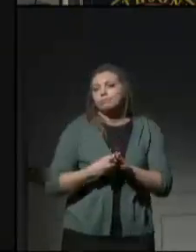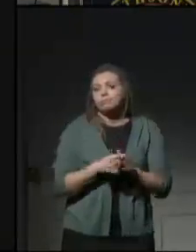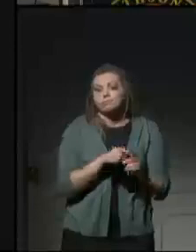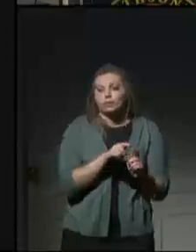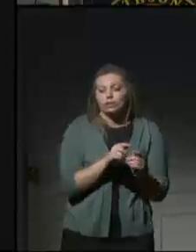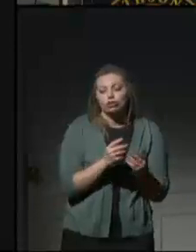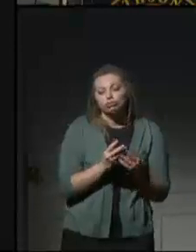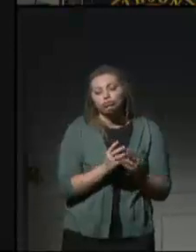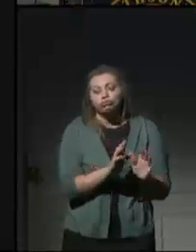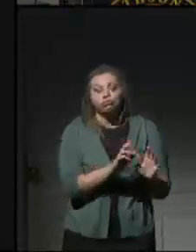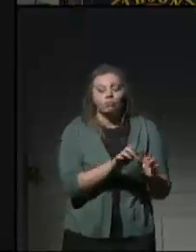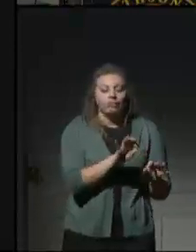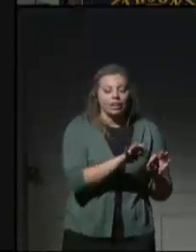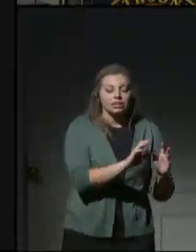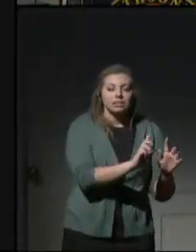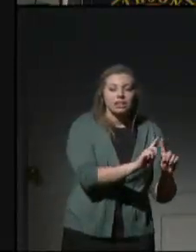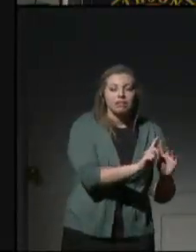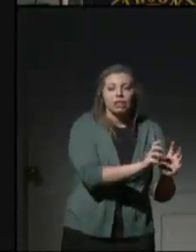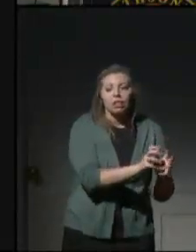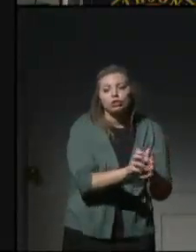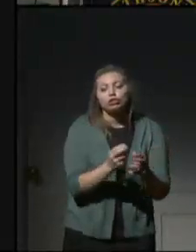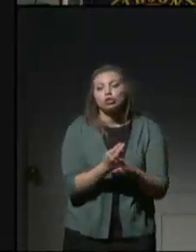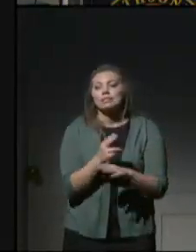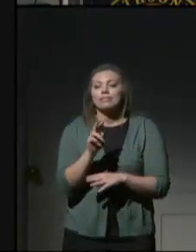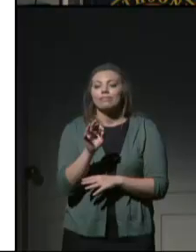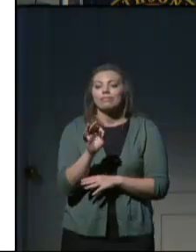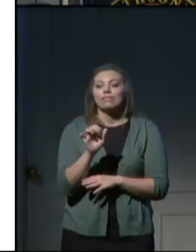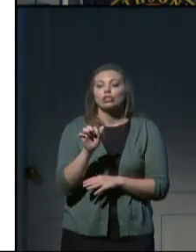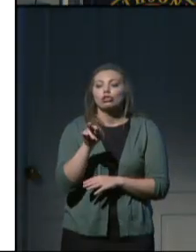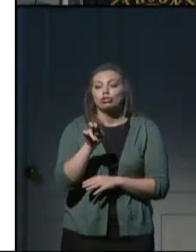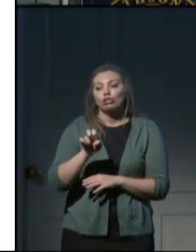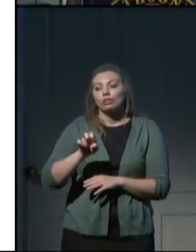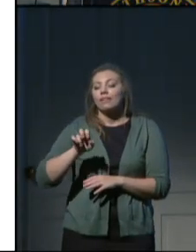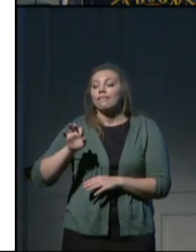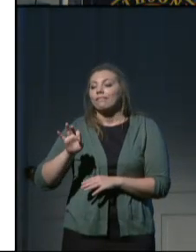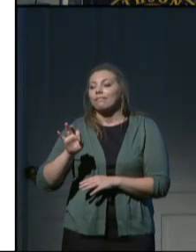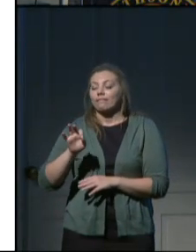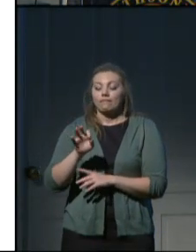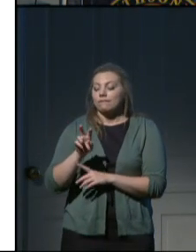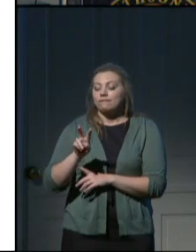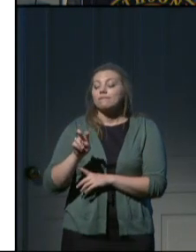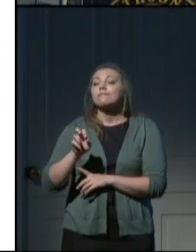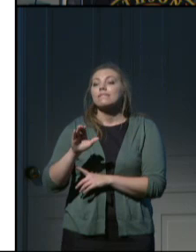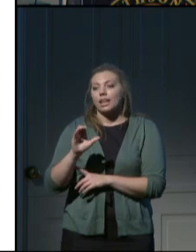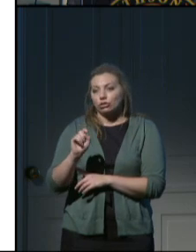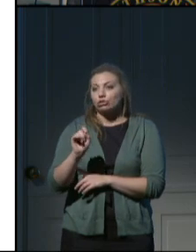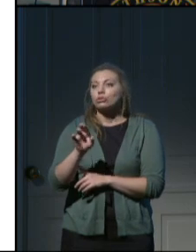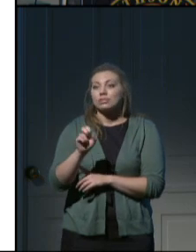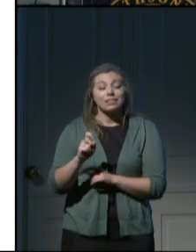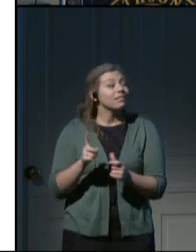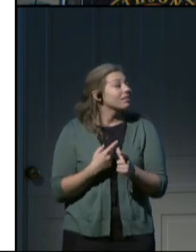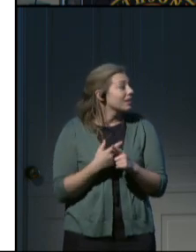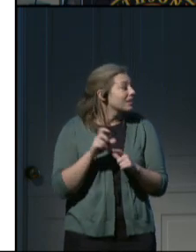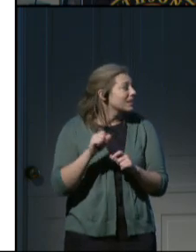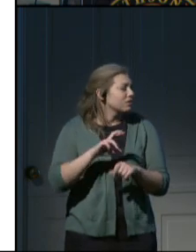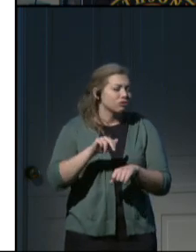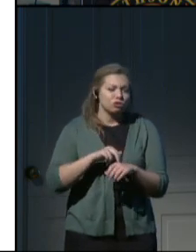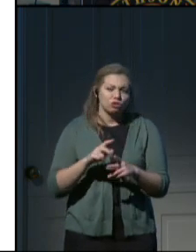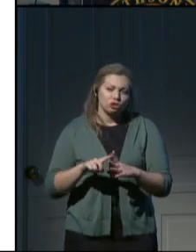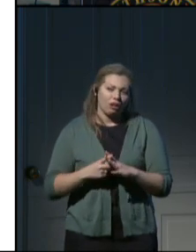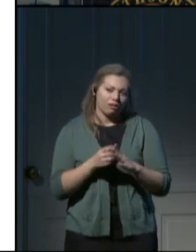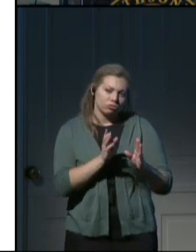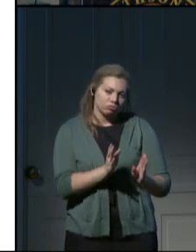clusters, ordering things by similarity, using feature vectors. And then, yes, you can start making a little bit of